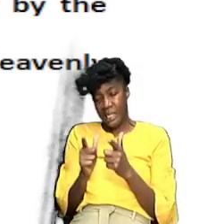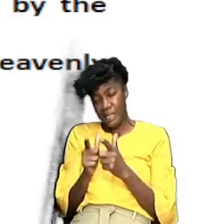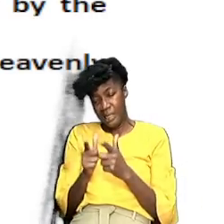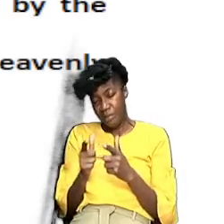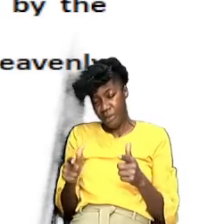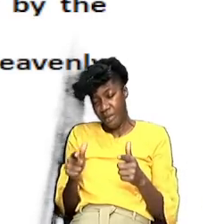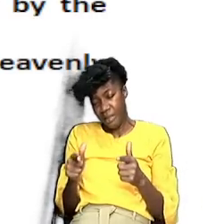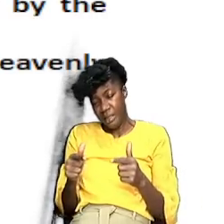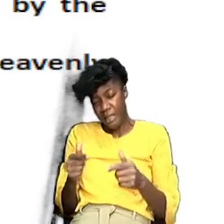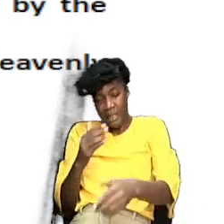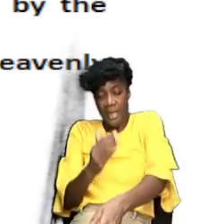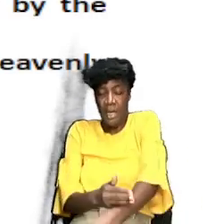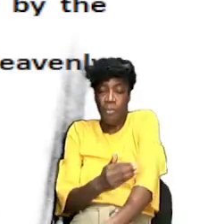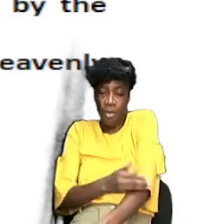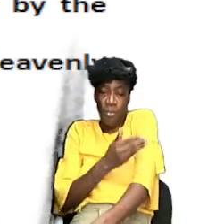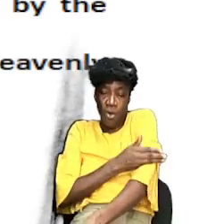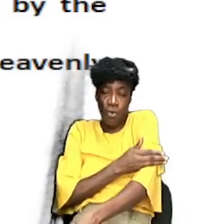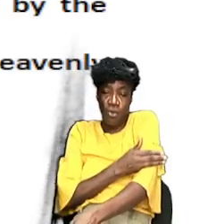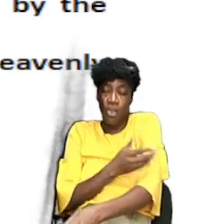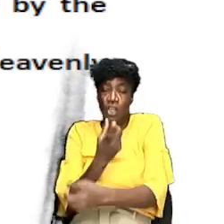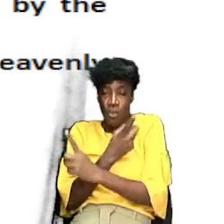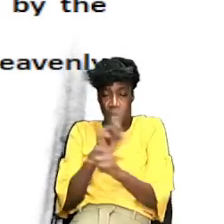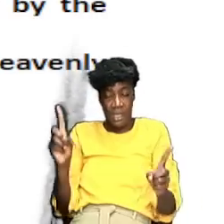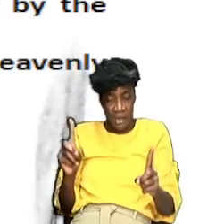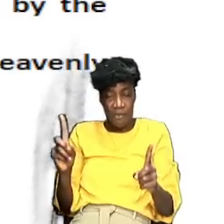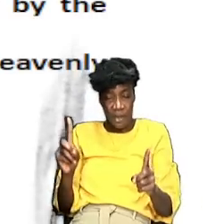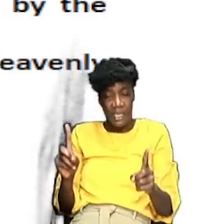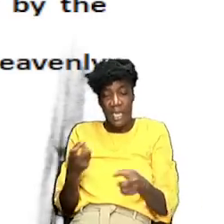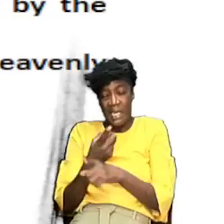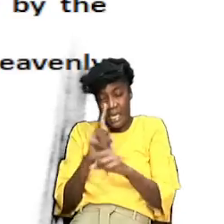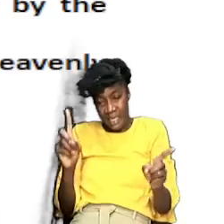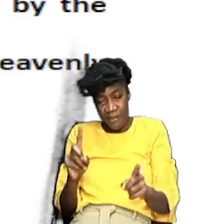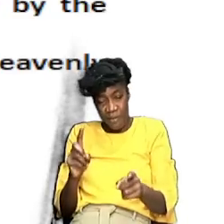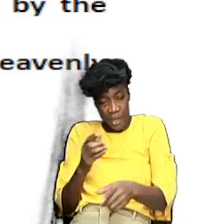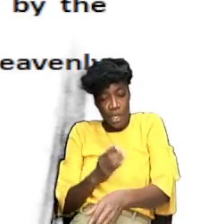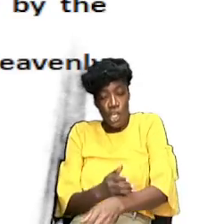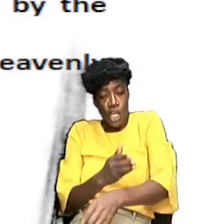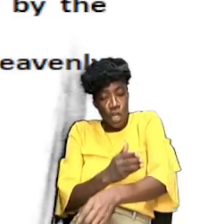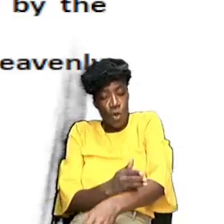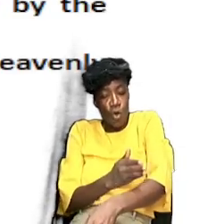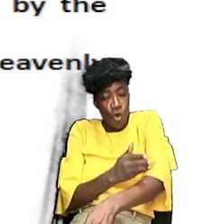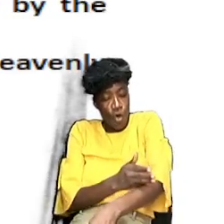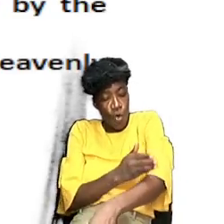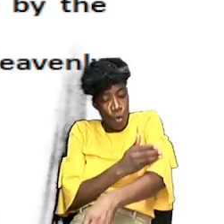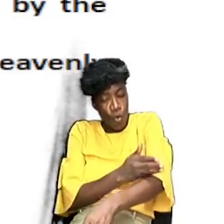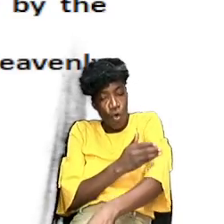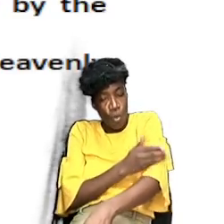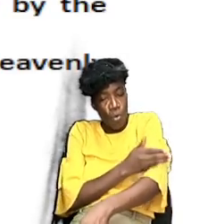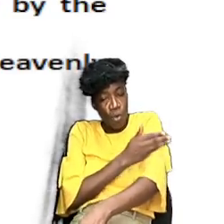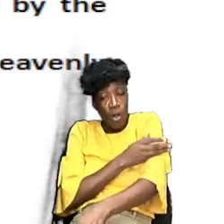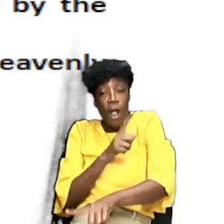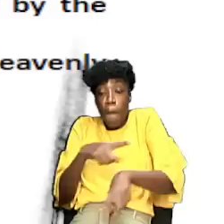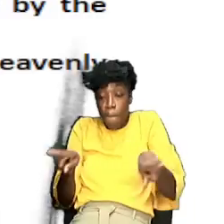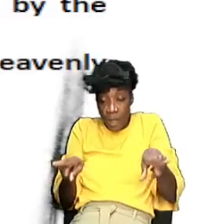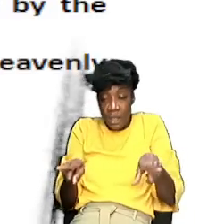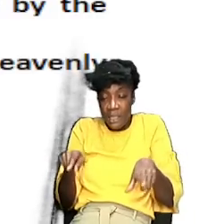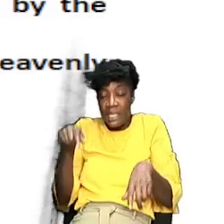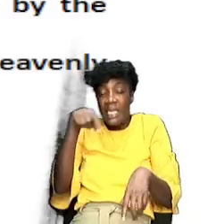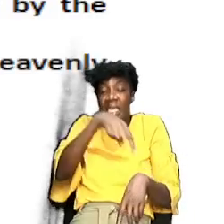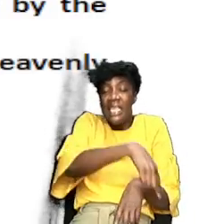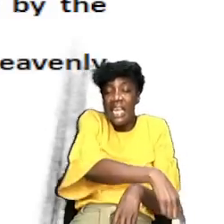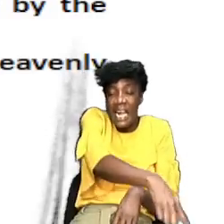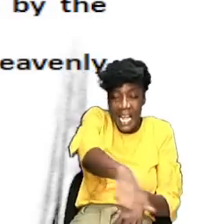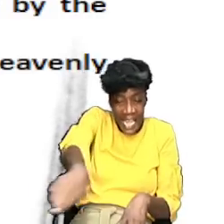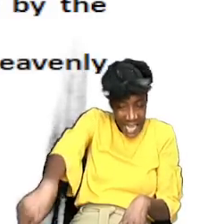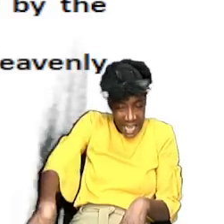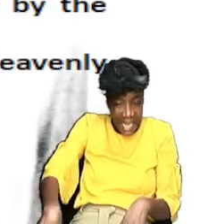get promotion to a private, then probably to a lance corporal, then to a corporal going up. In other words, when you're in Christ, you're in a